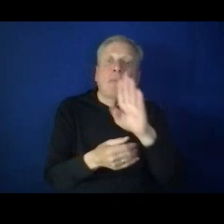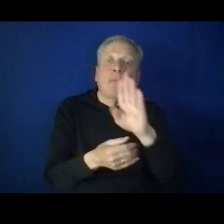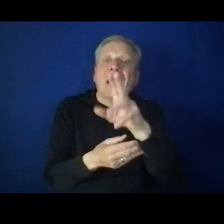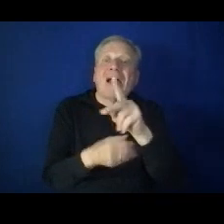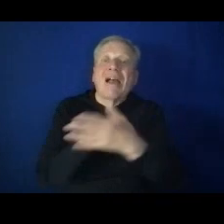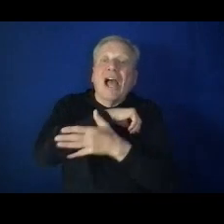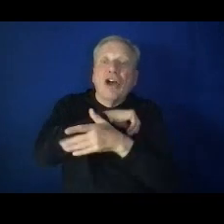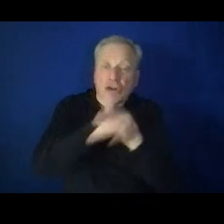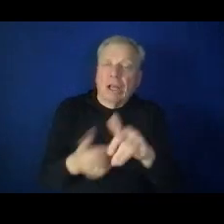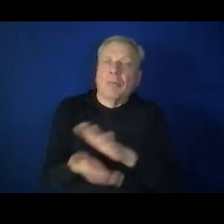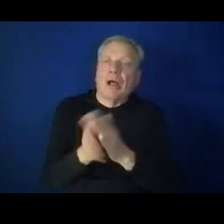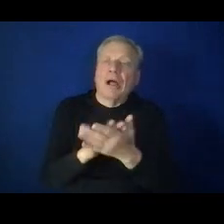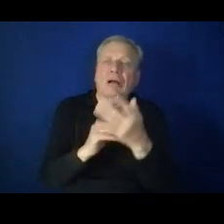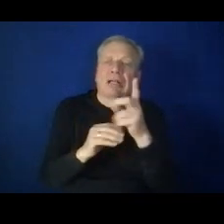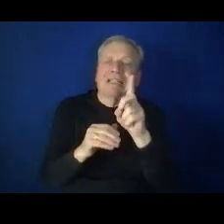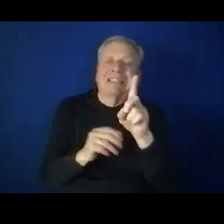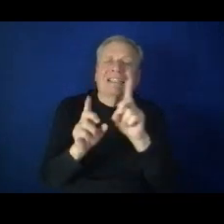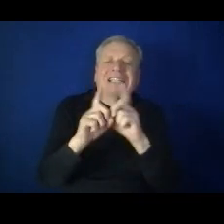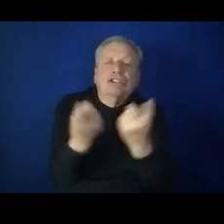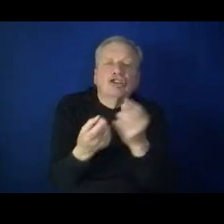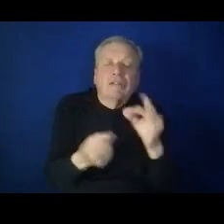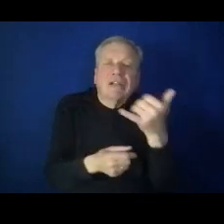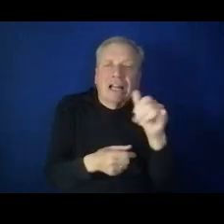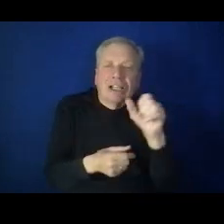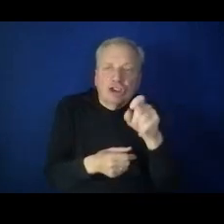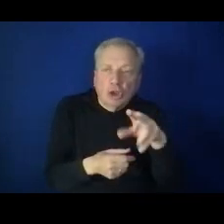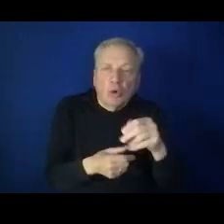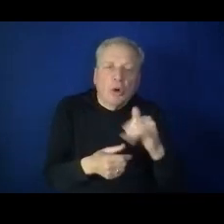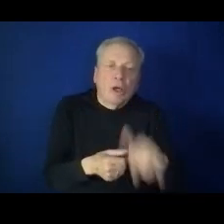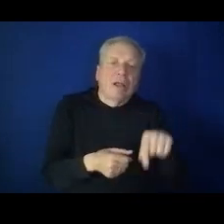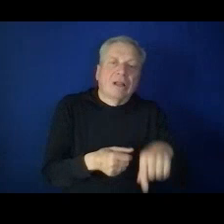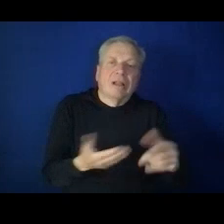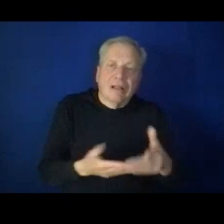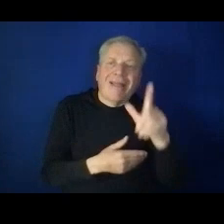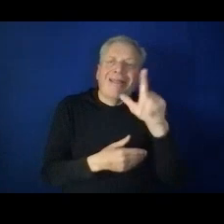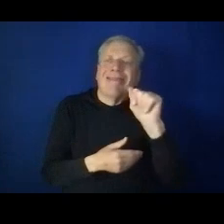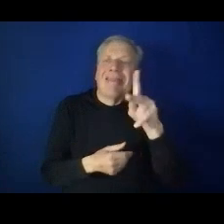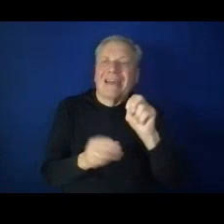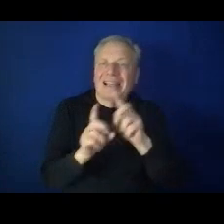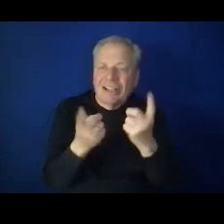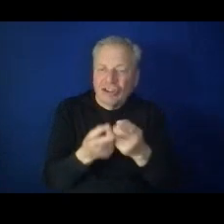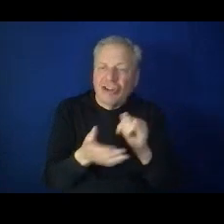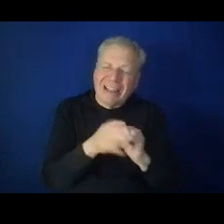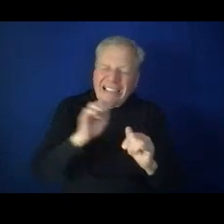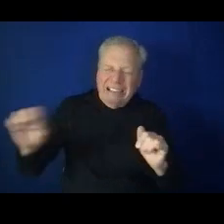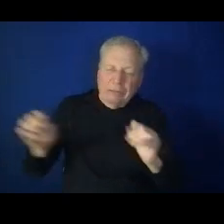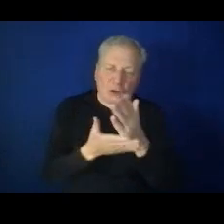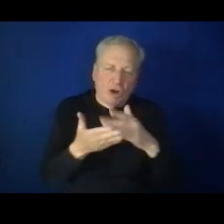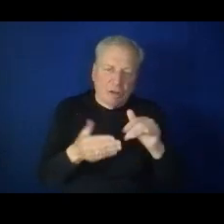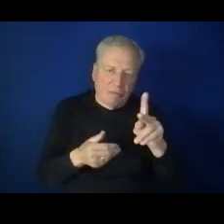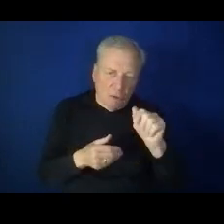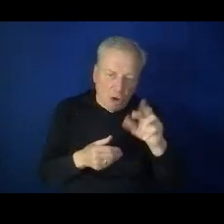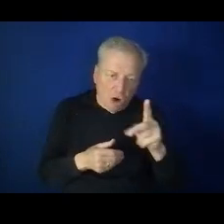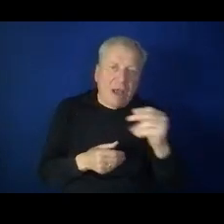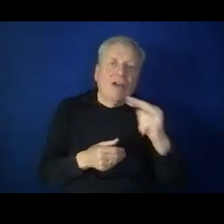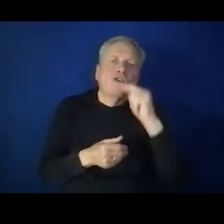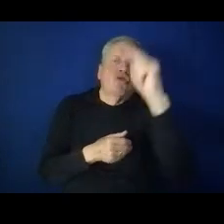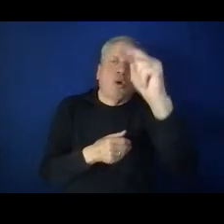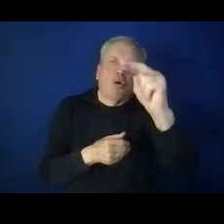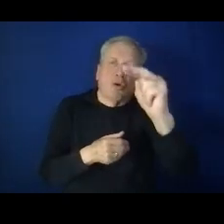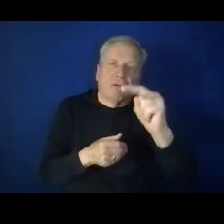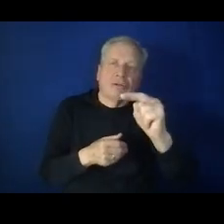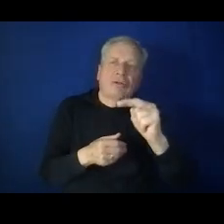district of Yellowstone. Then there's the West District here. There's the Lake District, which is the east side of the park, and the North District end of the